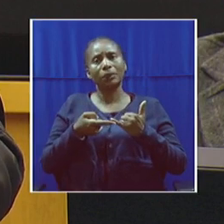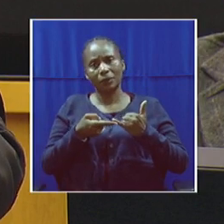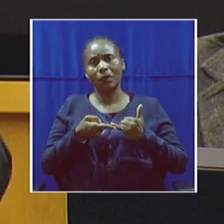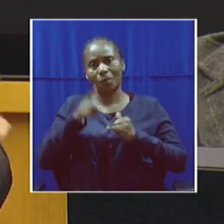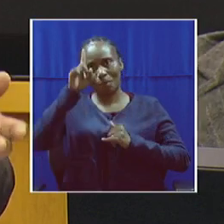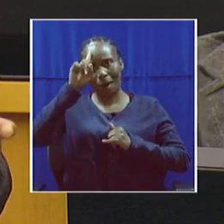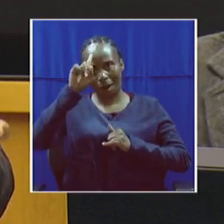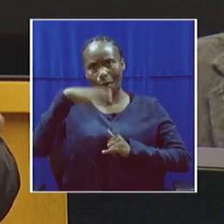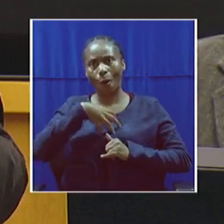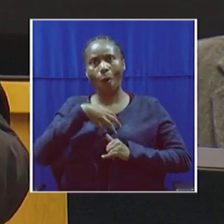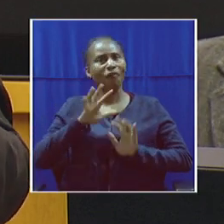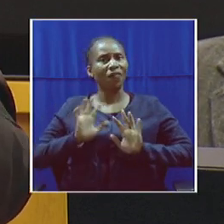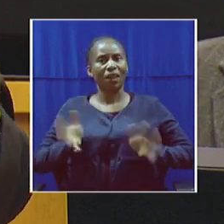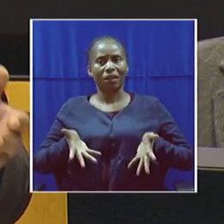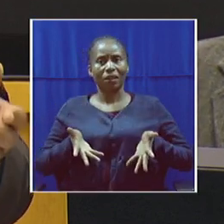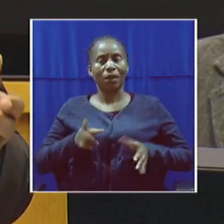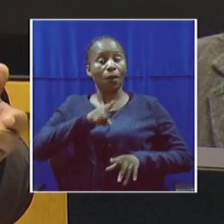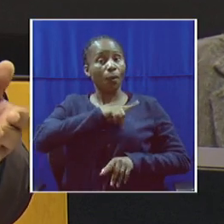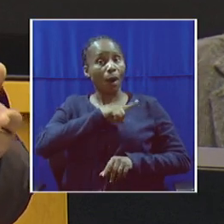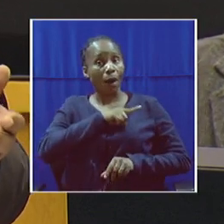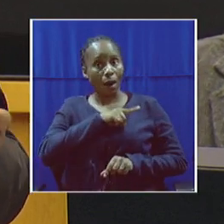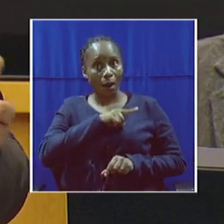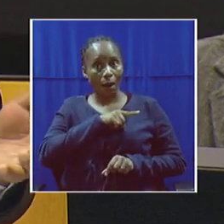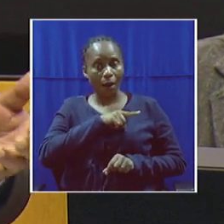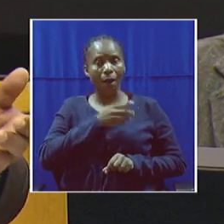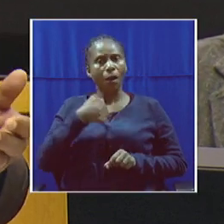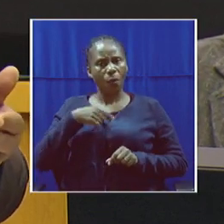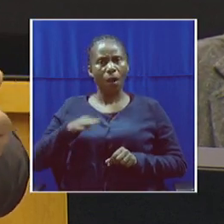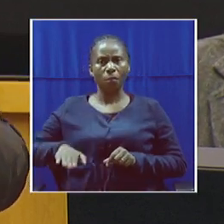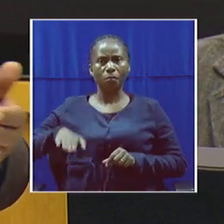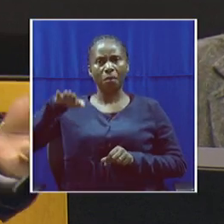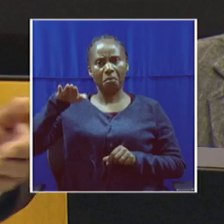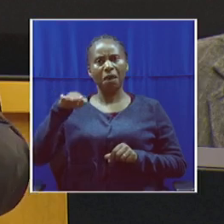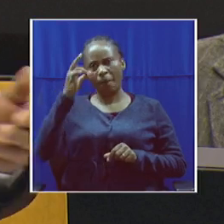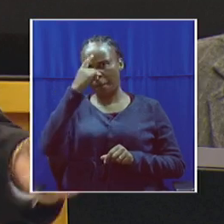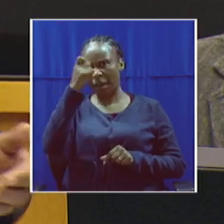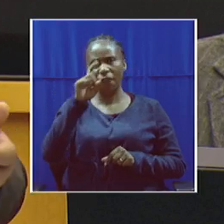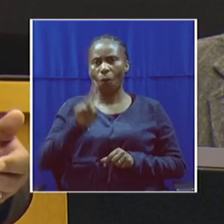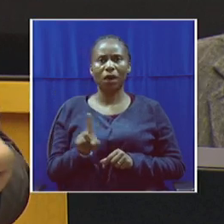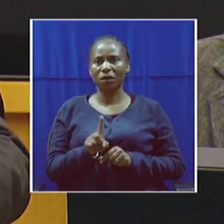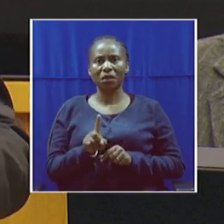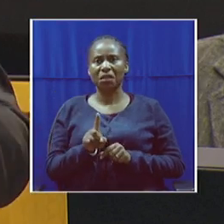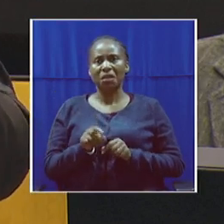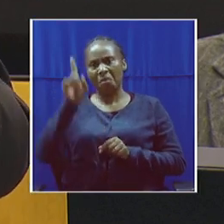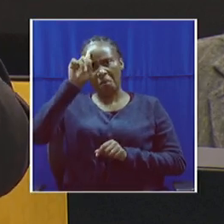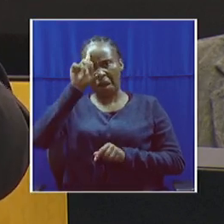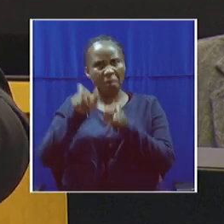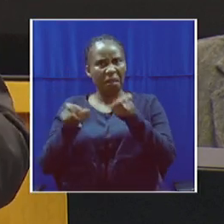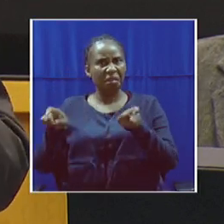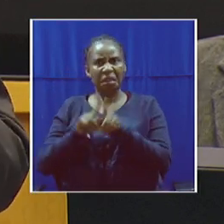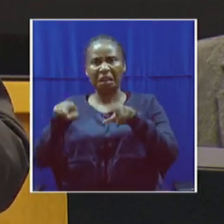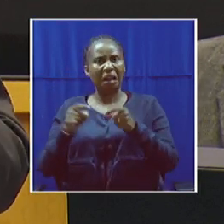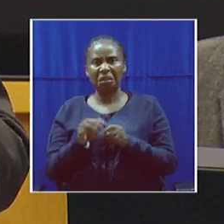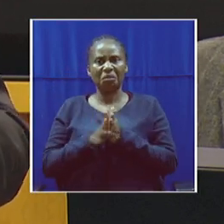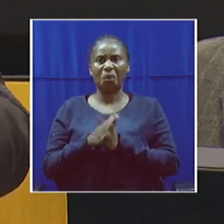uh because we've outgrown this belief that black business must be a 20 million round business we must have